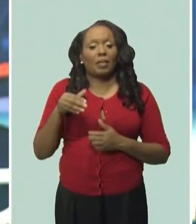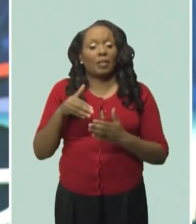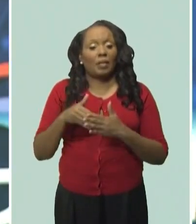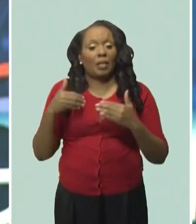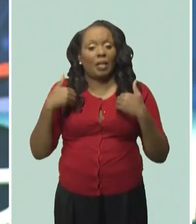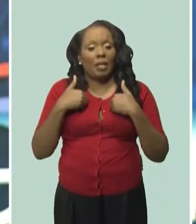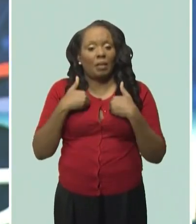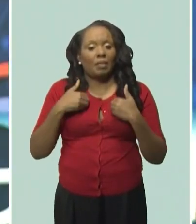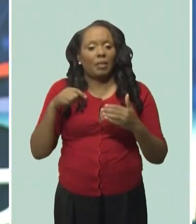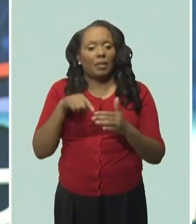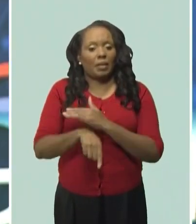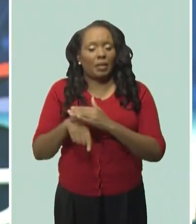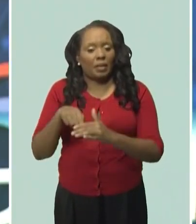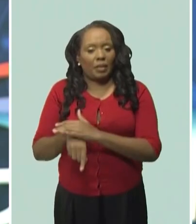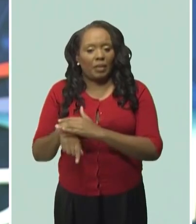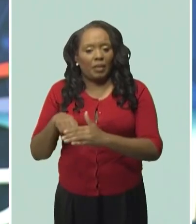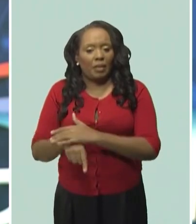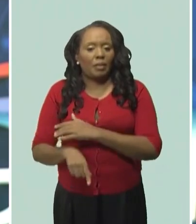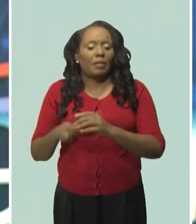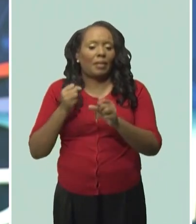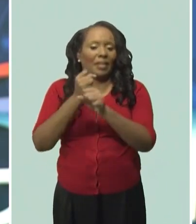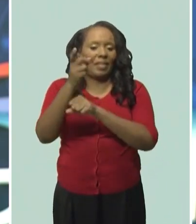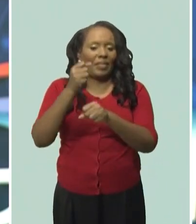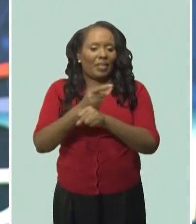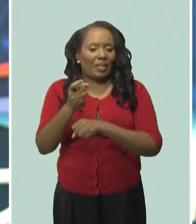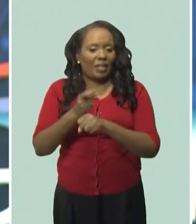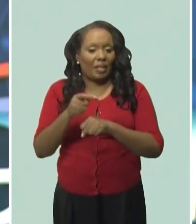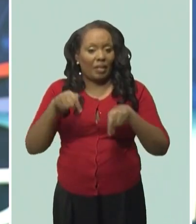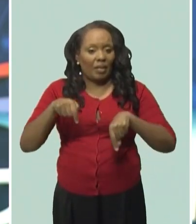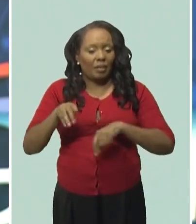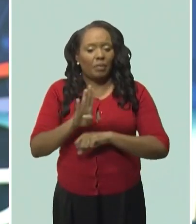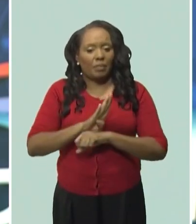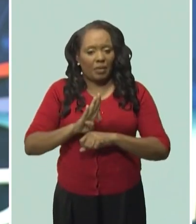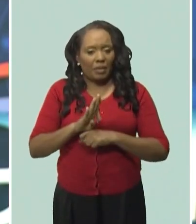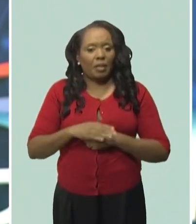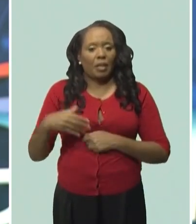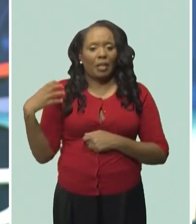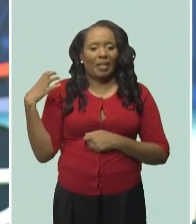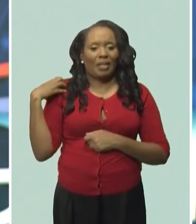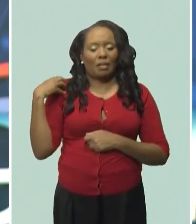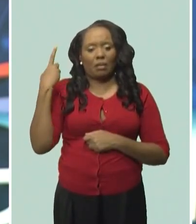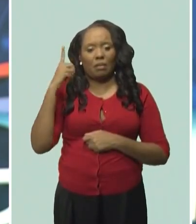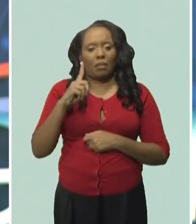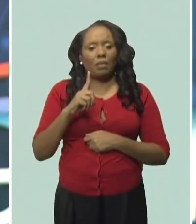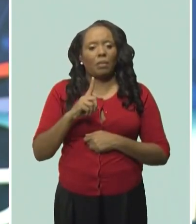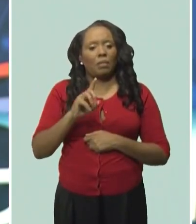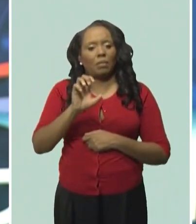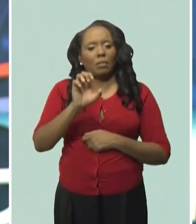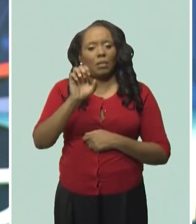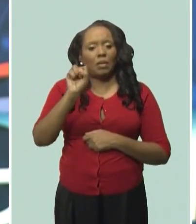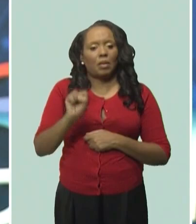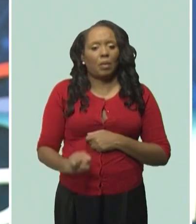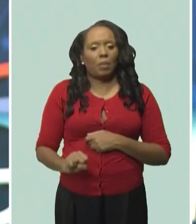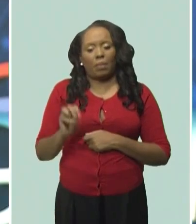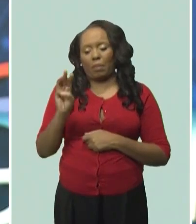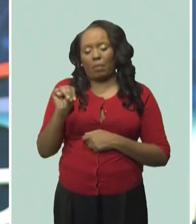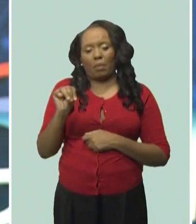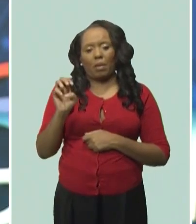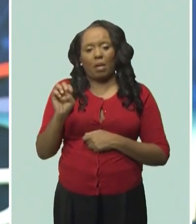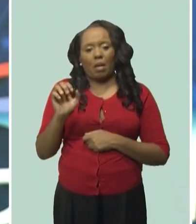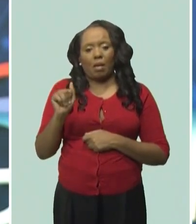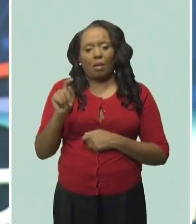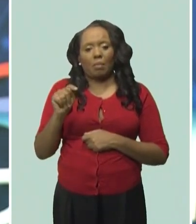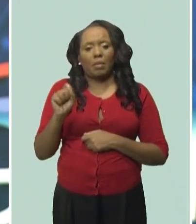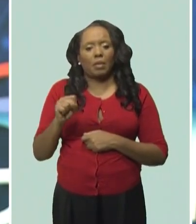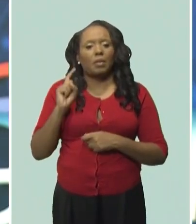38,000 animals are slaughtered in Barbados annually. The revelation came from Chairman of Southern Meats Incorporated, Sherwin Greenidge, as